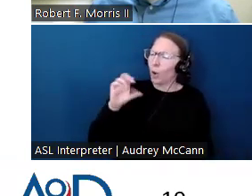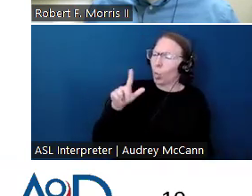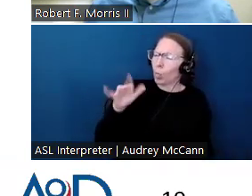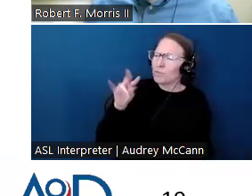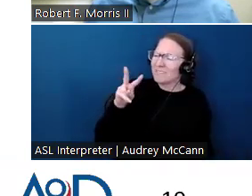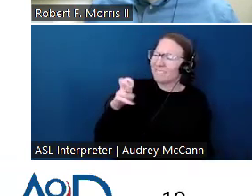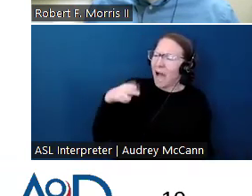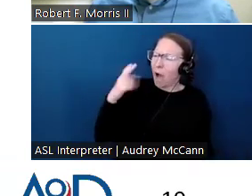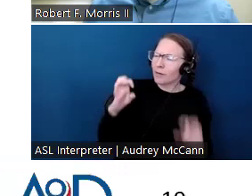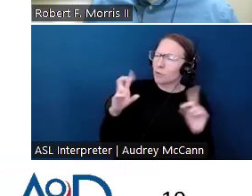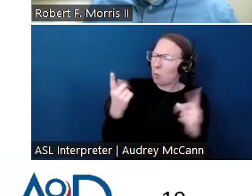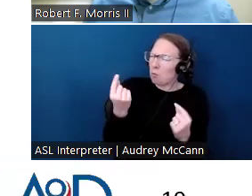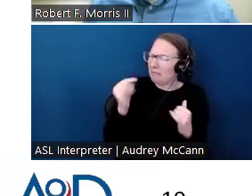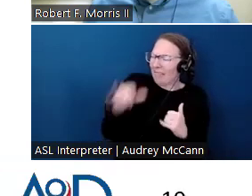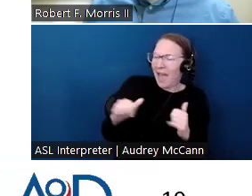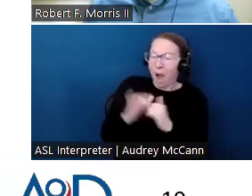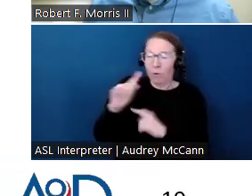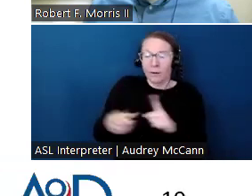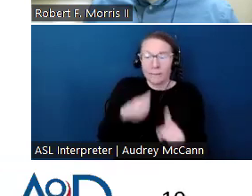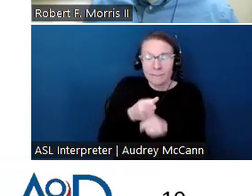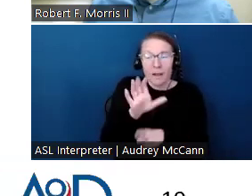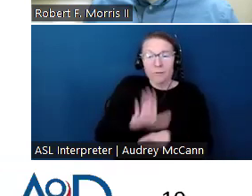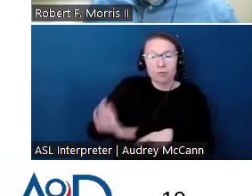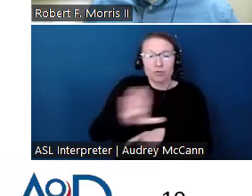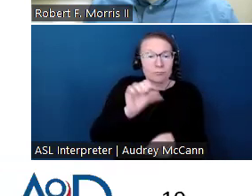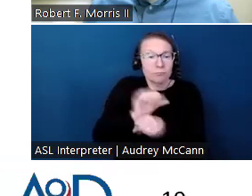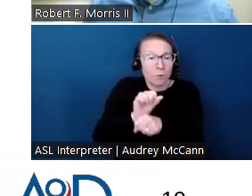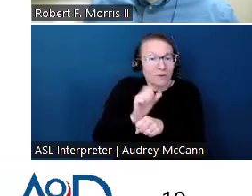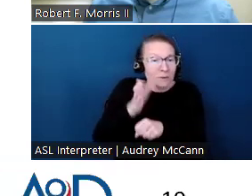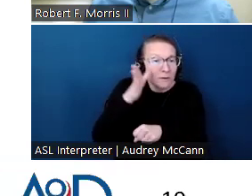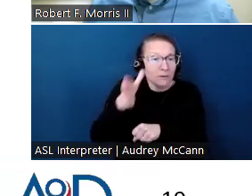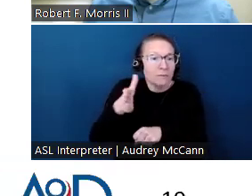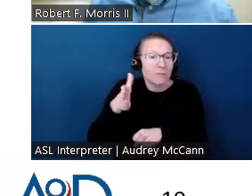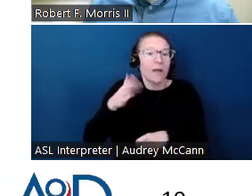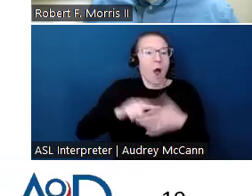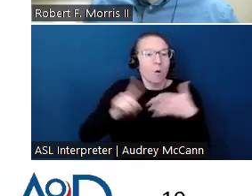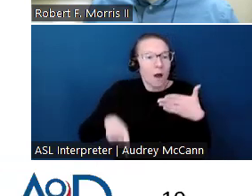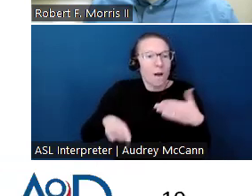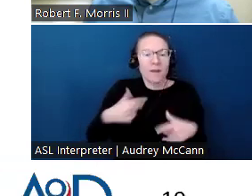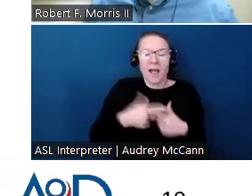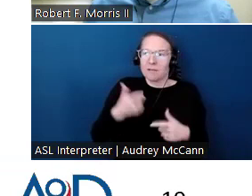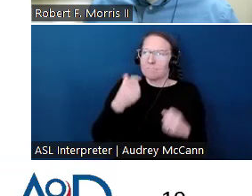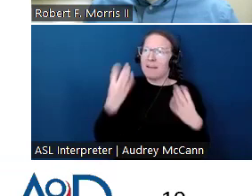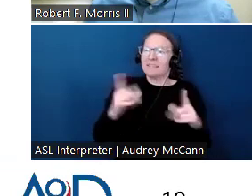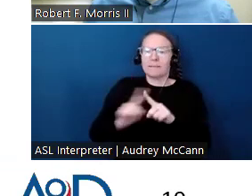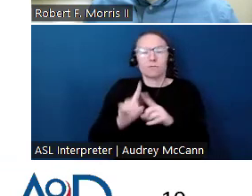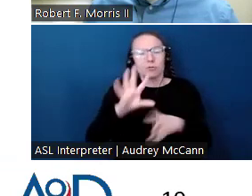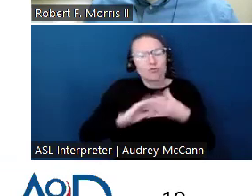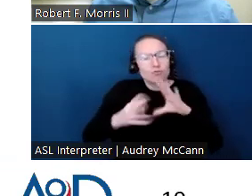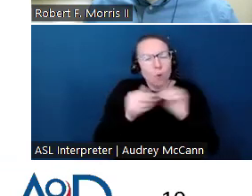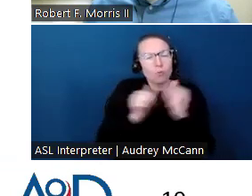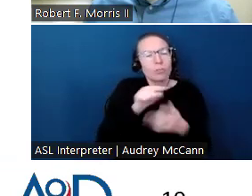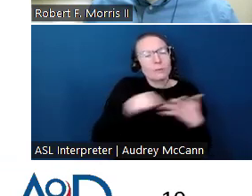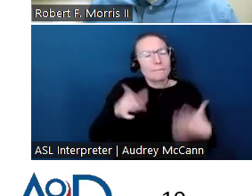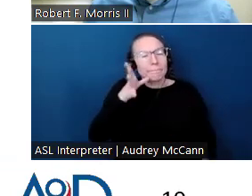impacts employment outcomes, and also hear firsthand stories from some of the parent leaders who have been involved in initiating these types of